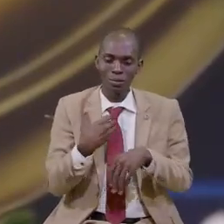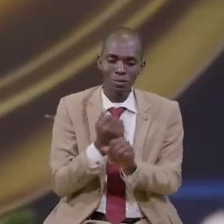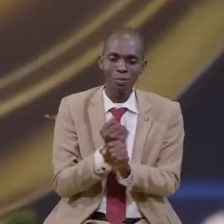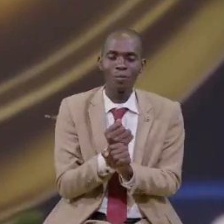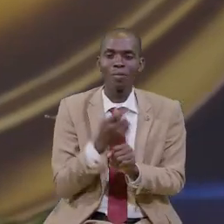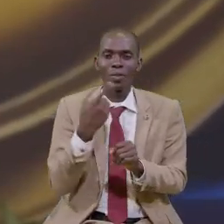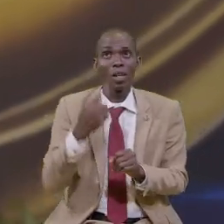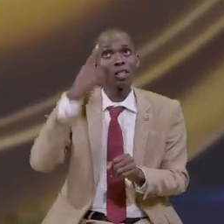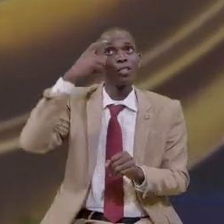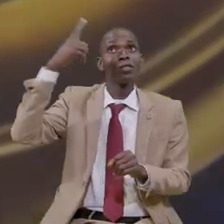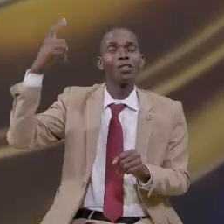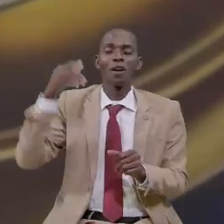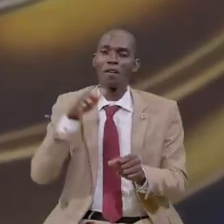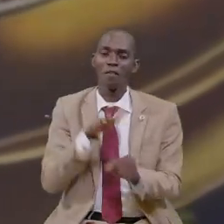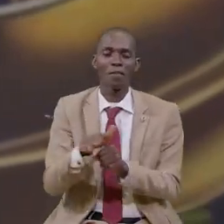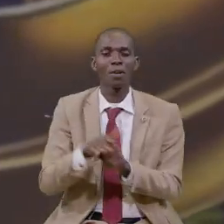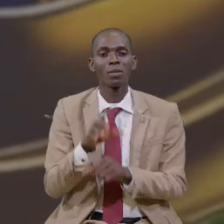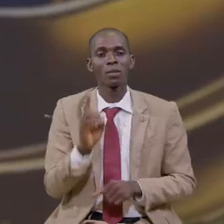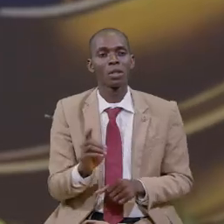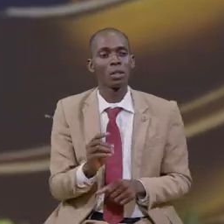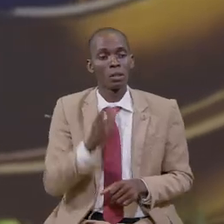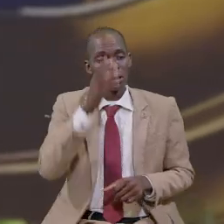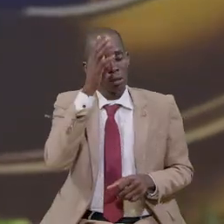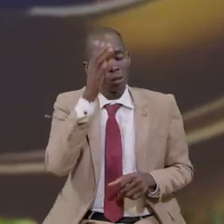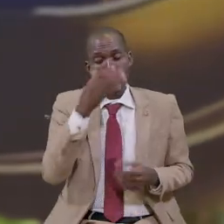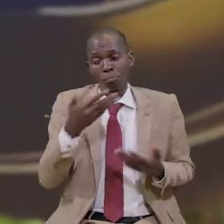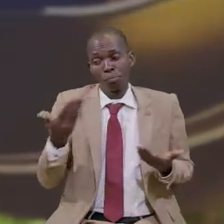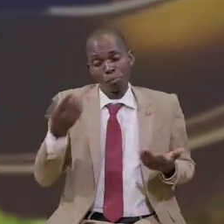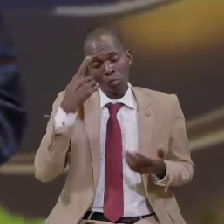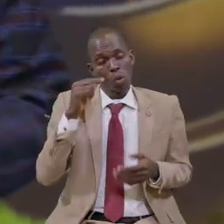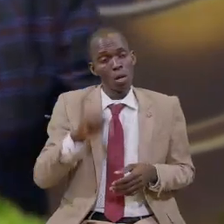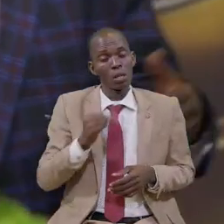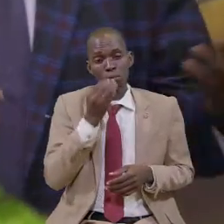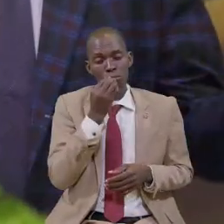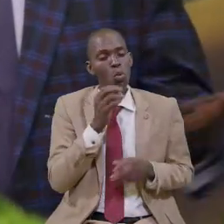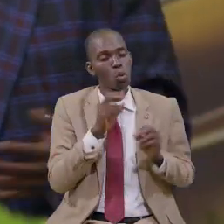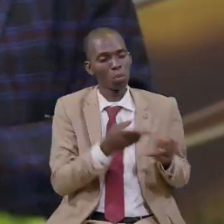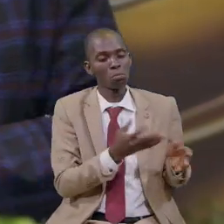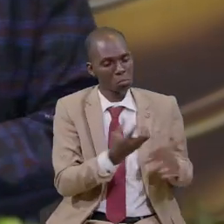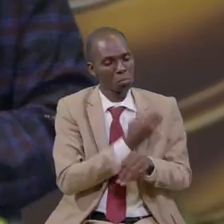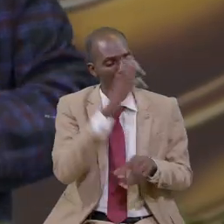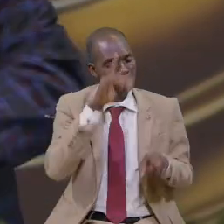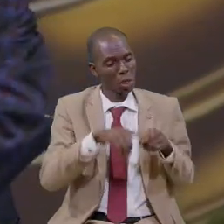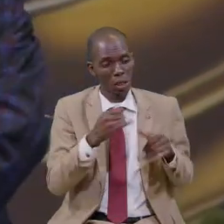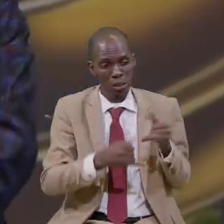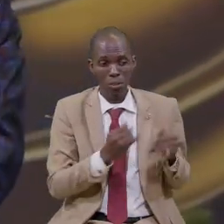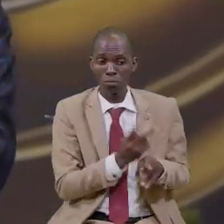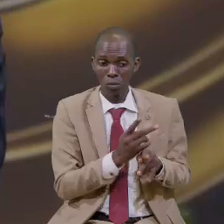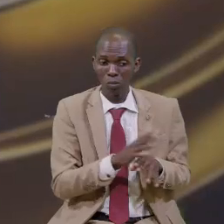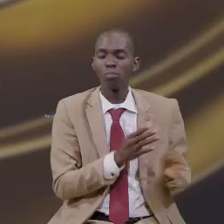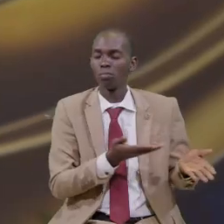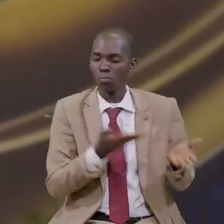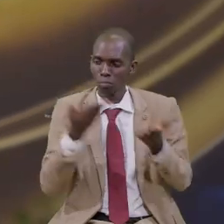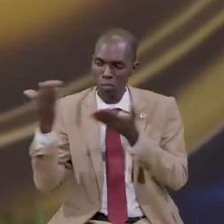And so he said, okay, take him. And he got there. And Joseph eventually said,